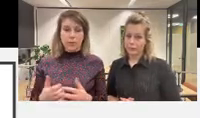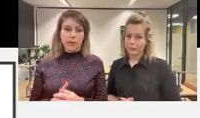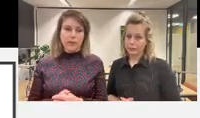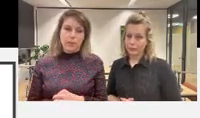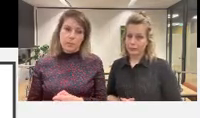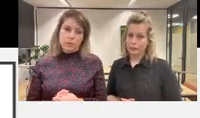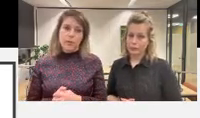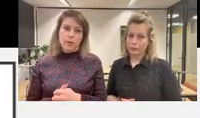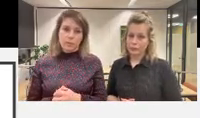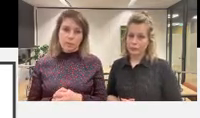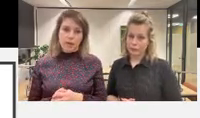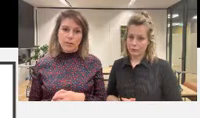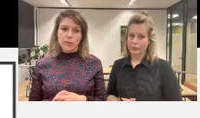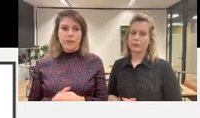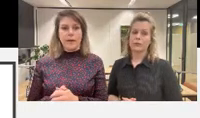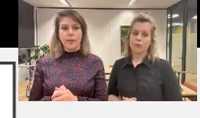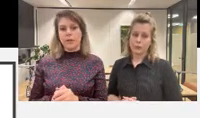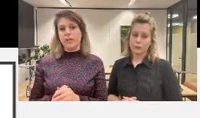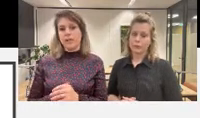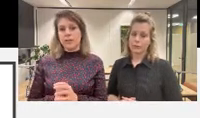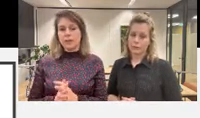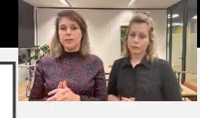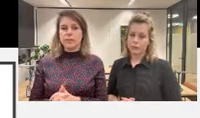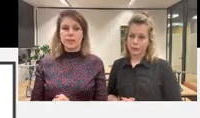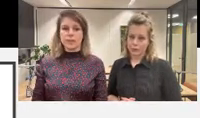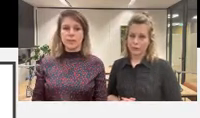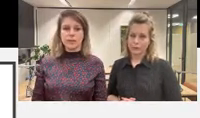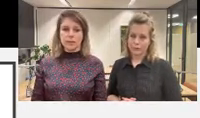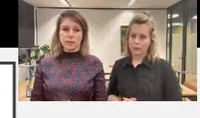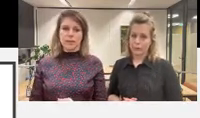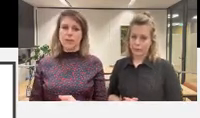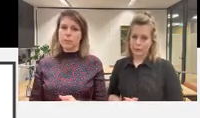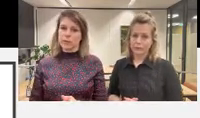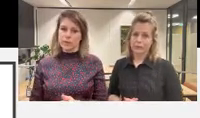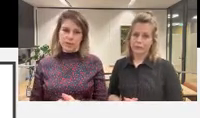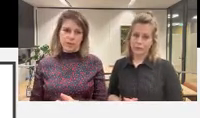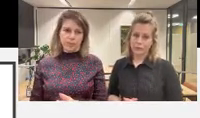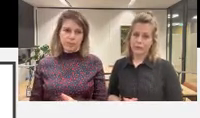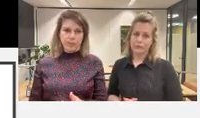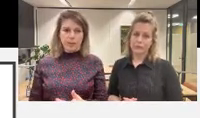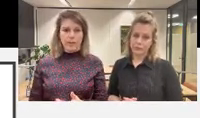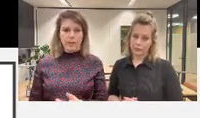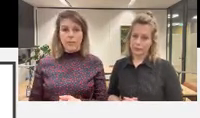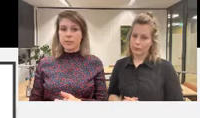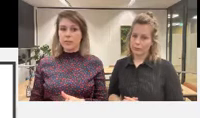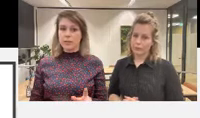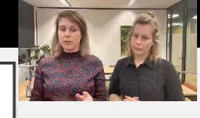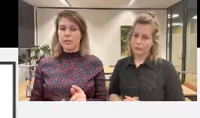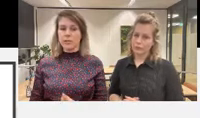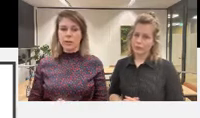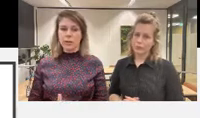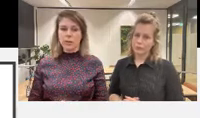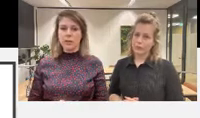this long period, there was no dropout, and there was a significant reduction in psychopathology. And the